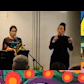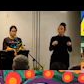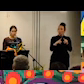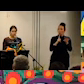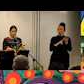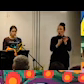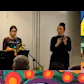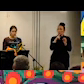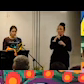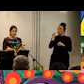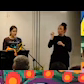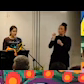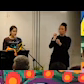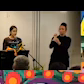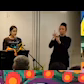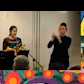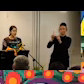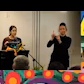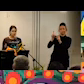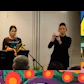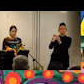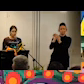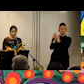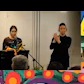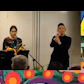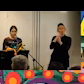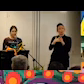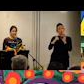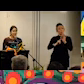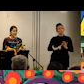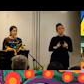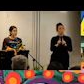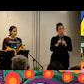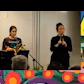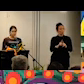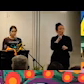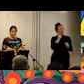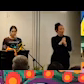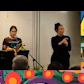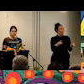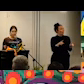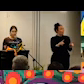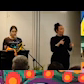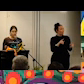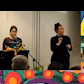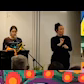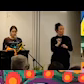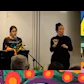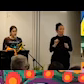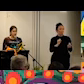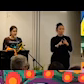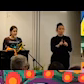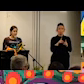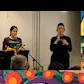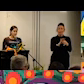at the end of the talk, and I'll also email out that survey link to everyone who signed up. And I'll also let you all know that we do have